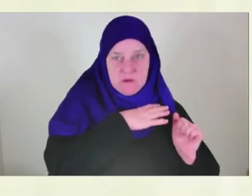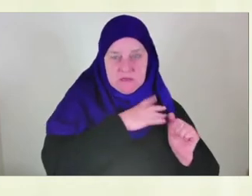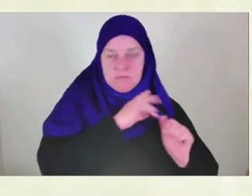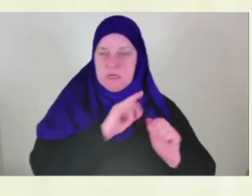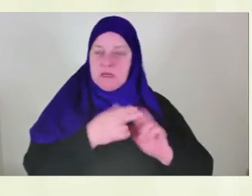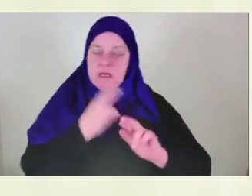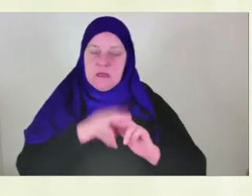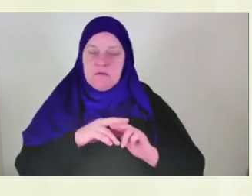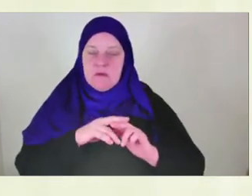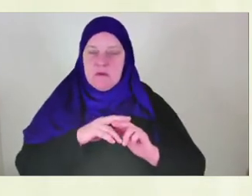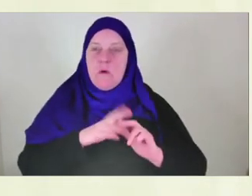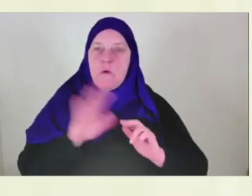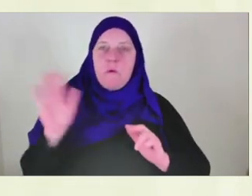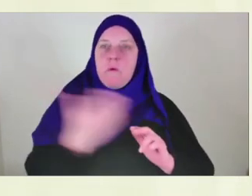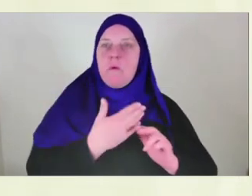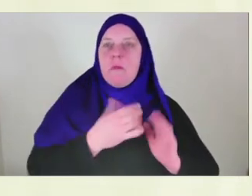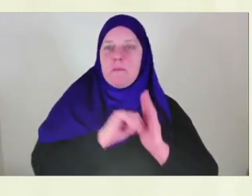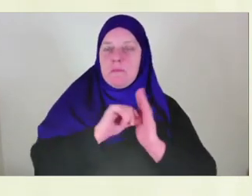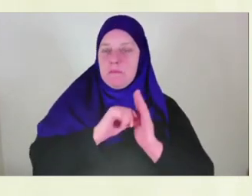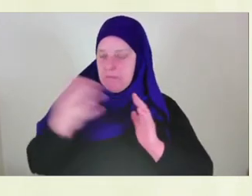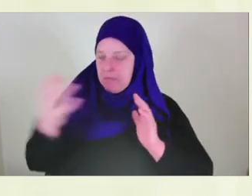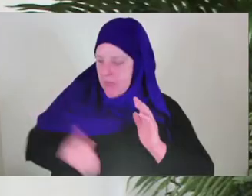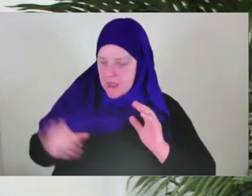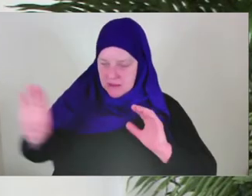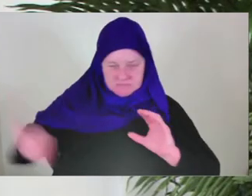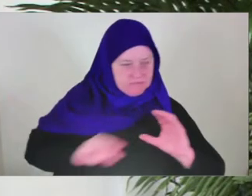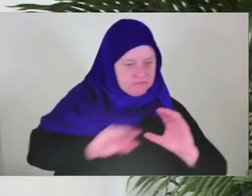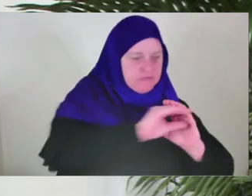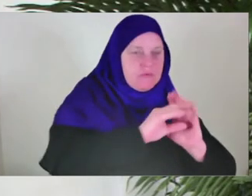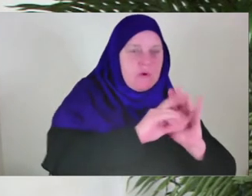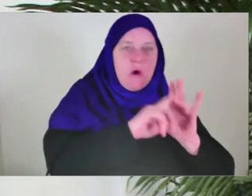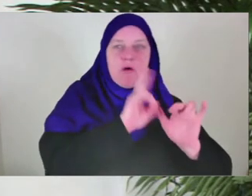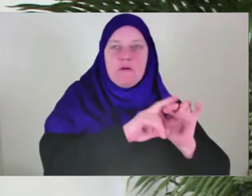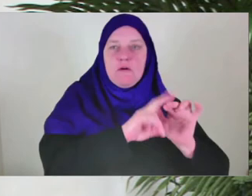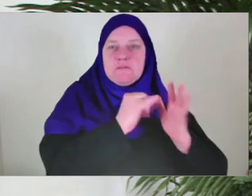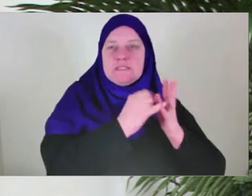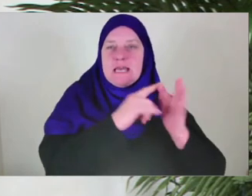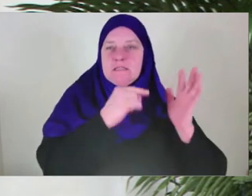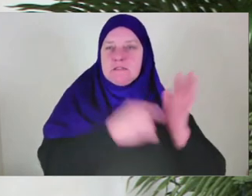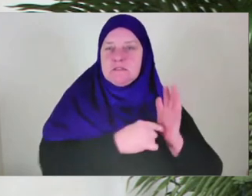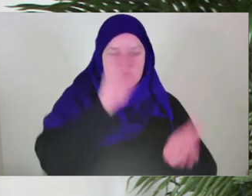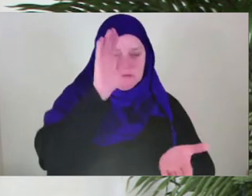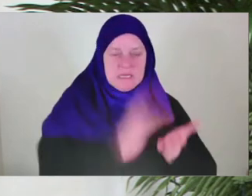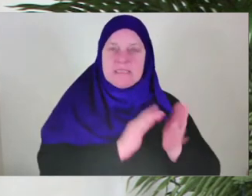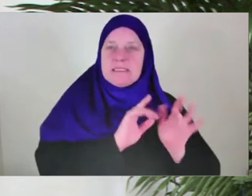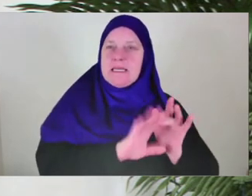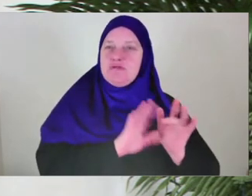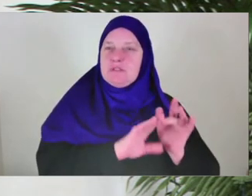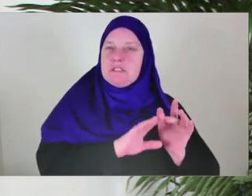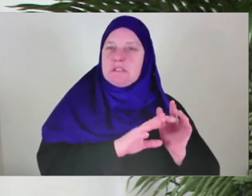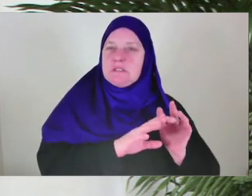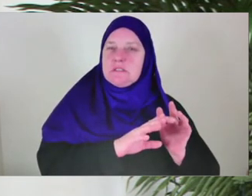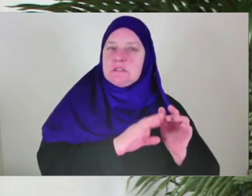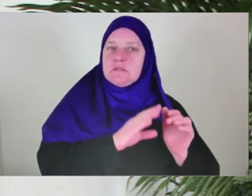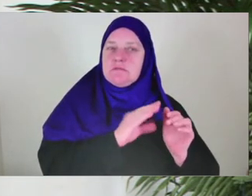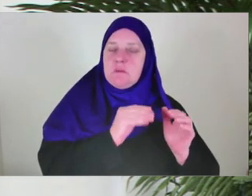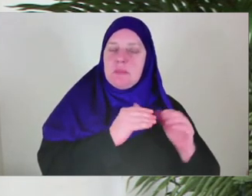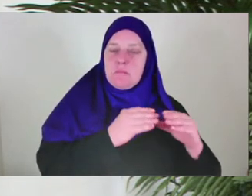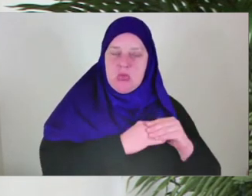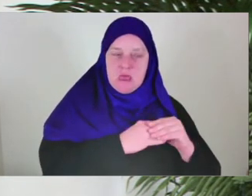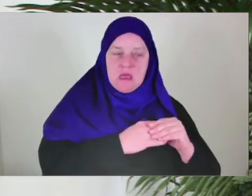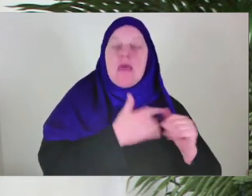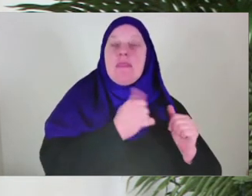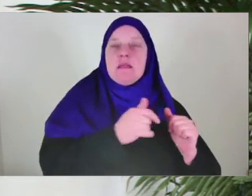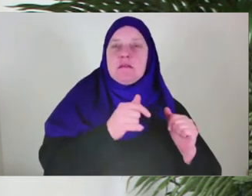Yeah. Owing, sorry, on and, them. And at the end of the day, you're not taking the money from anybody else, you're taking away from